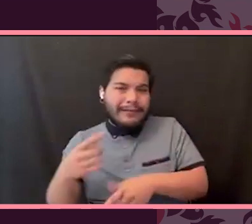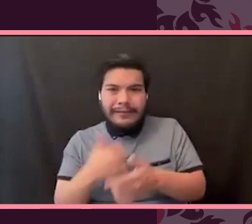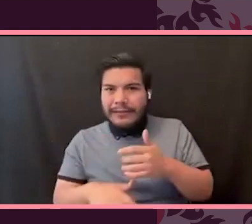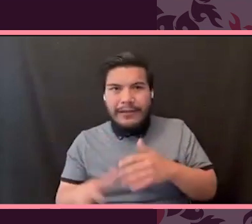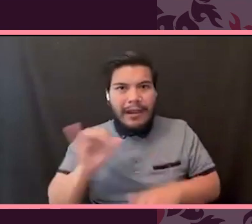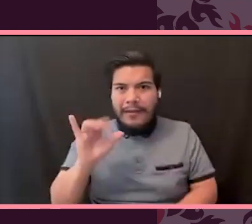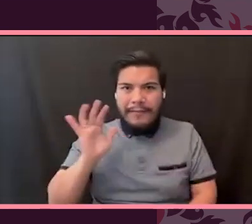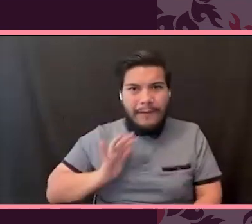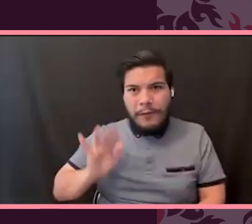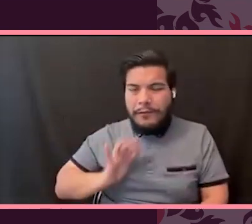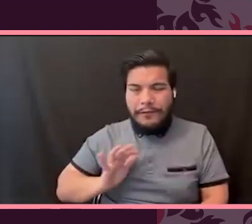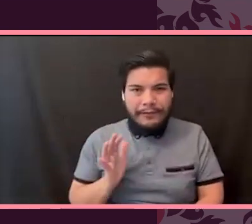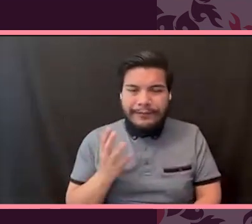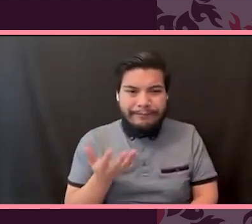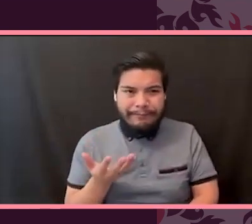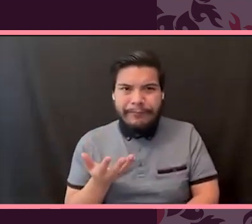Wow.